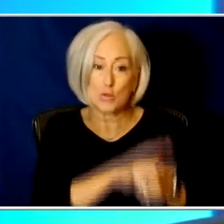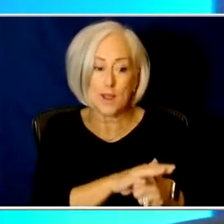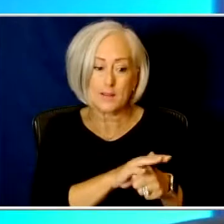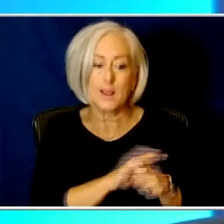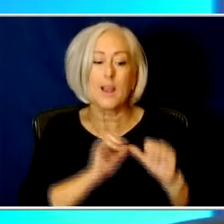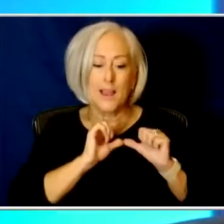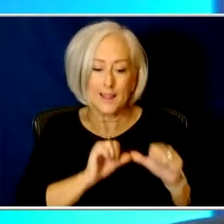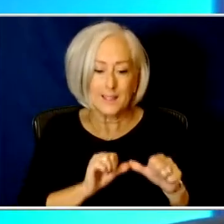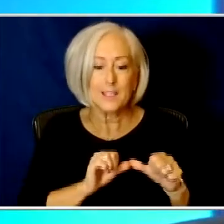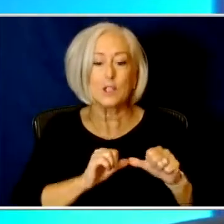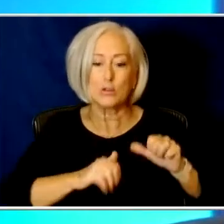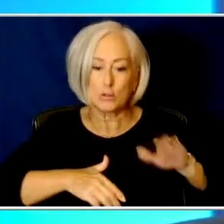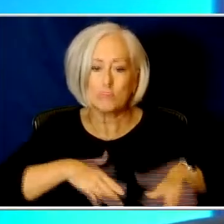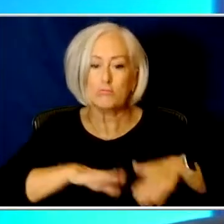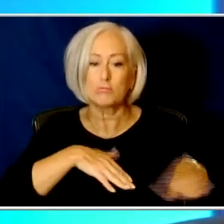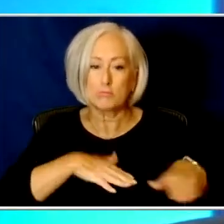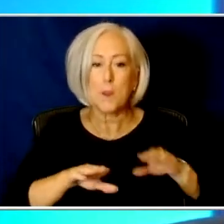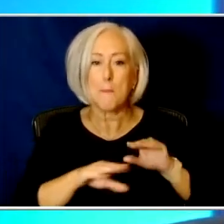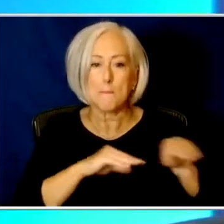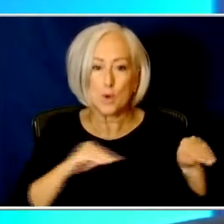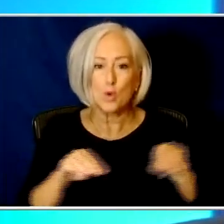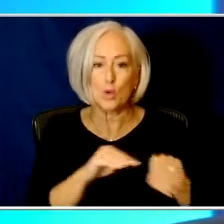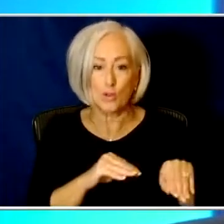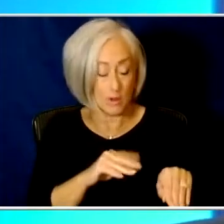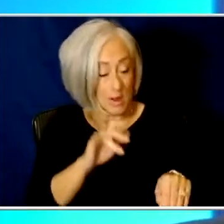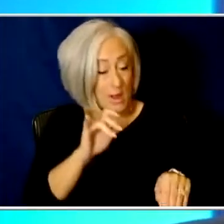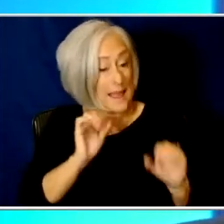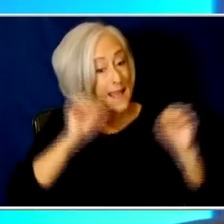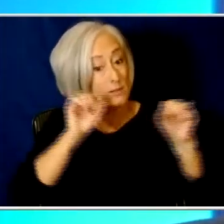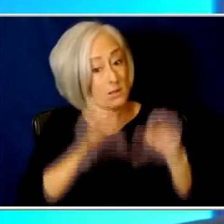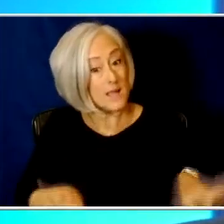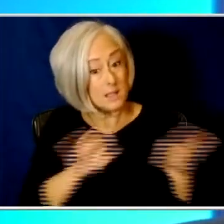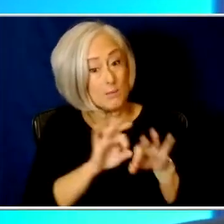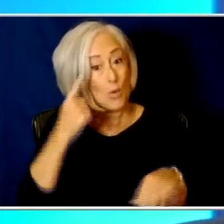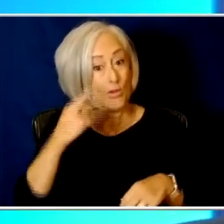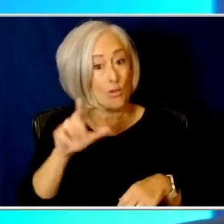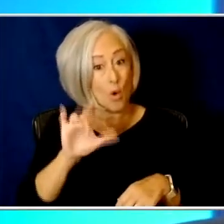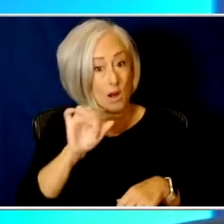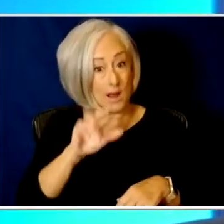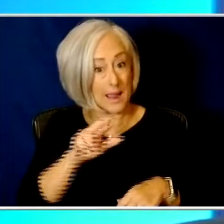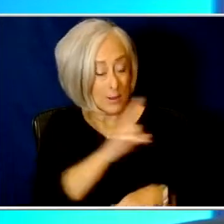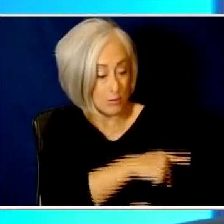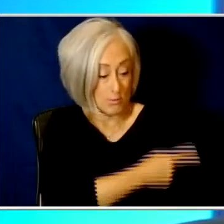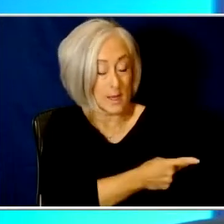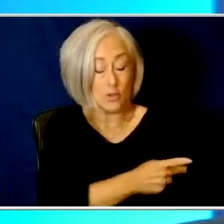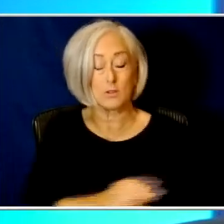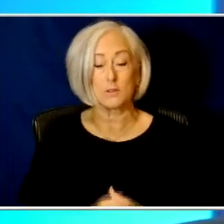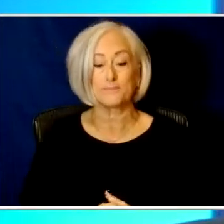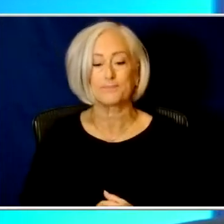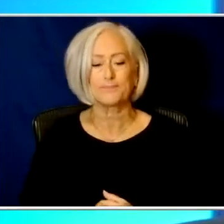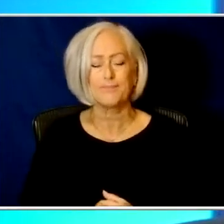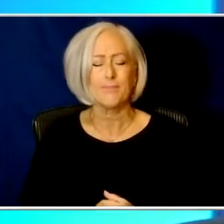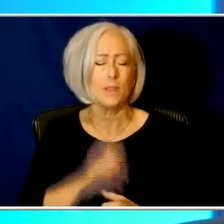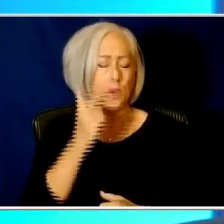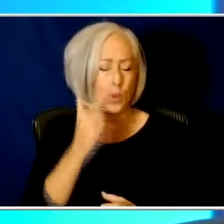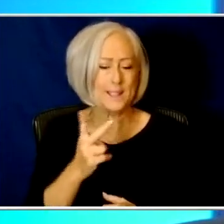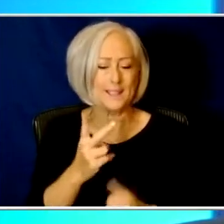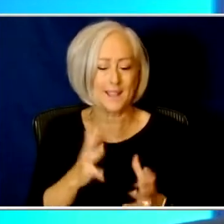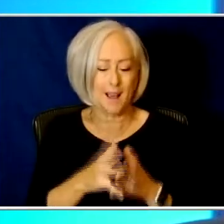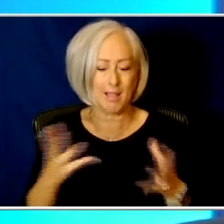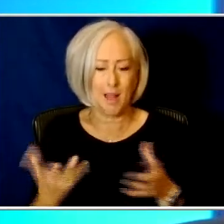is also beneficial for cancer patients. So it's a combination of things, but we know that we cannot reduce